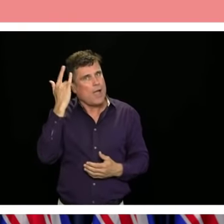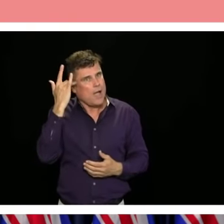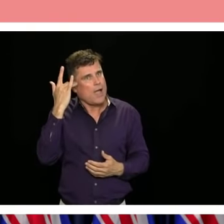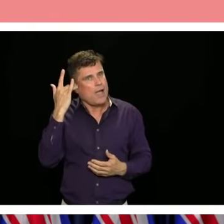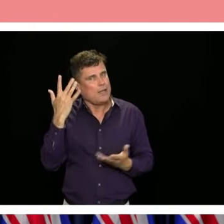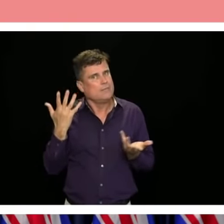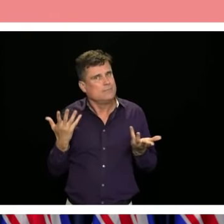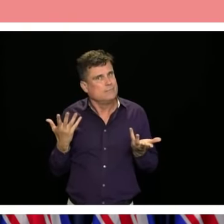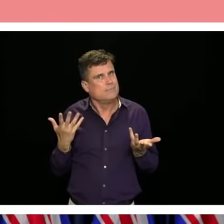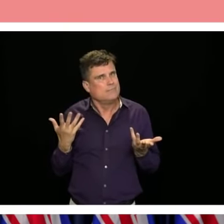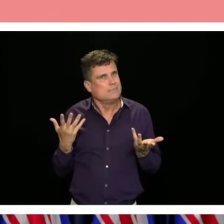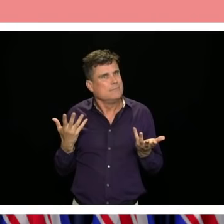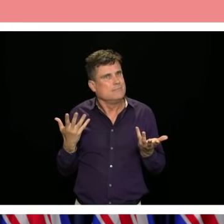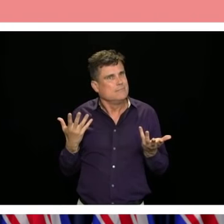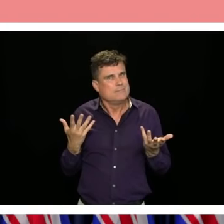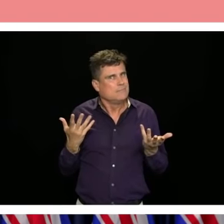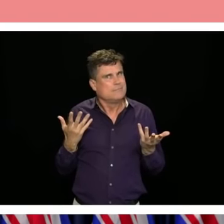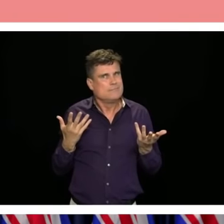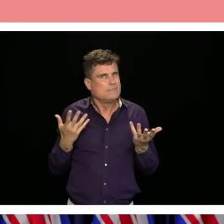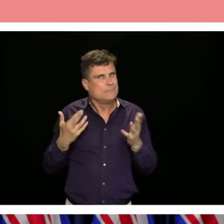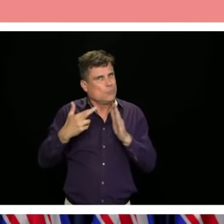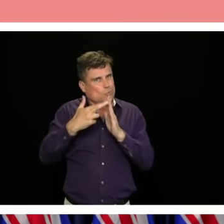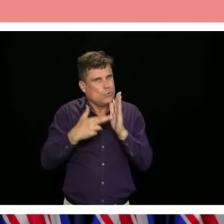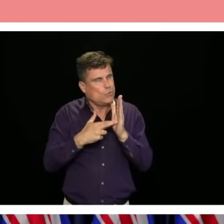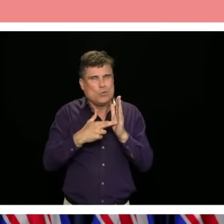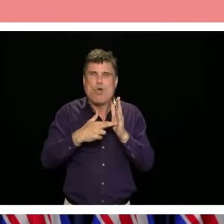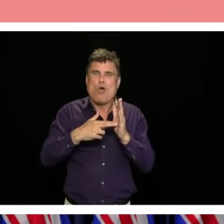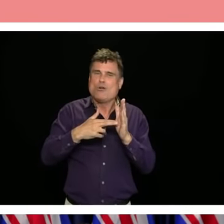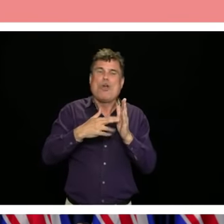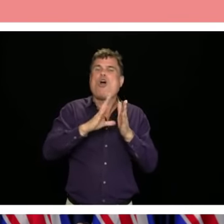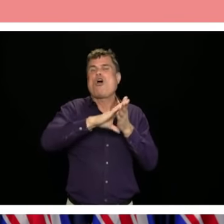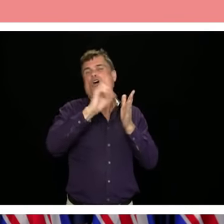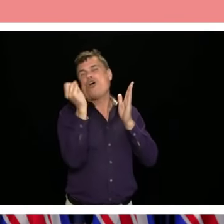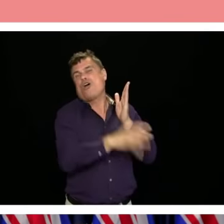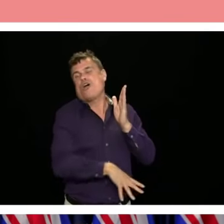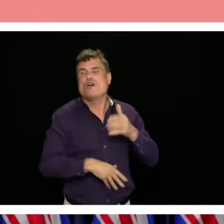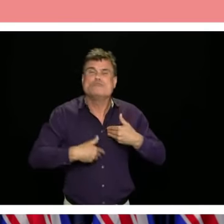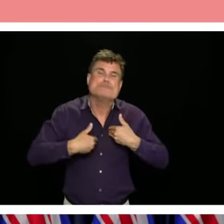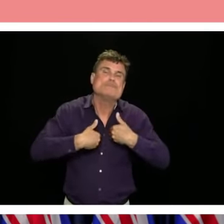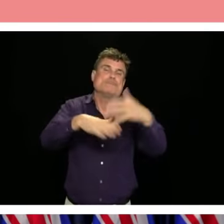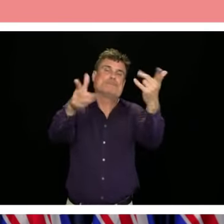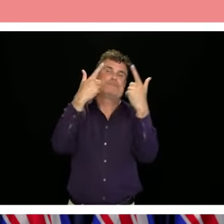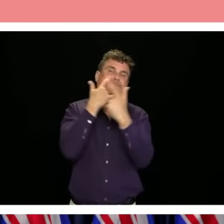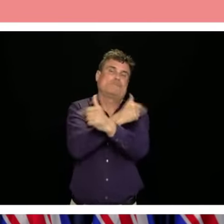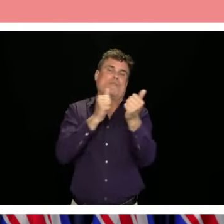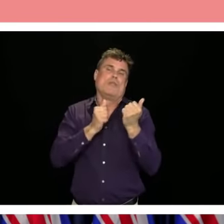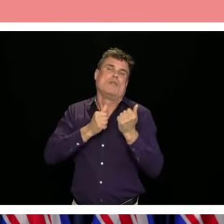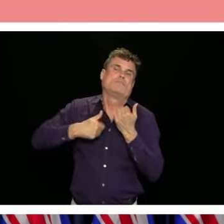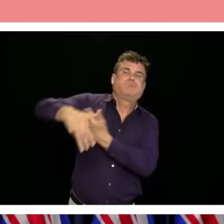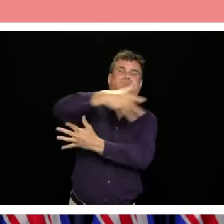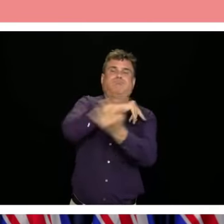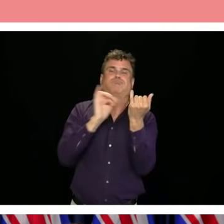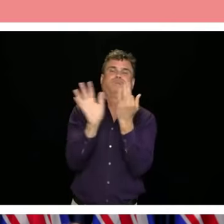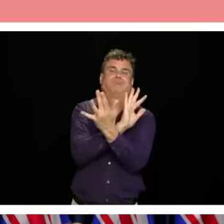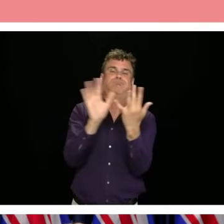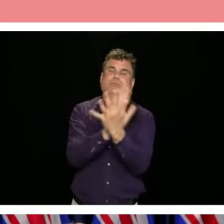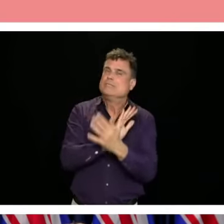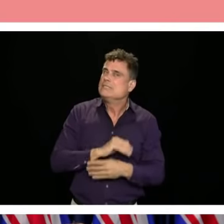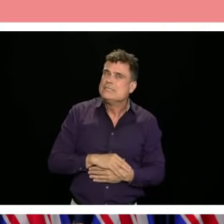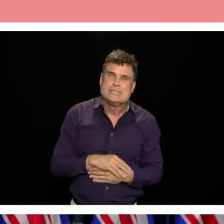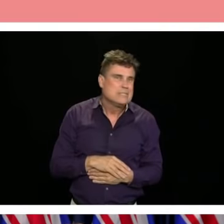quickly. So if our contact rate increases to 70%, we are likely to see a rapid growth.